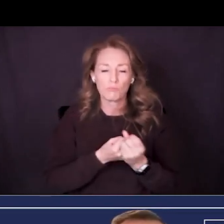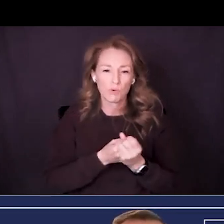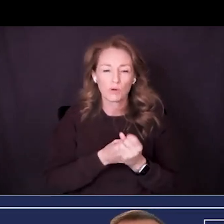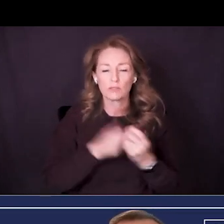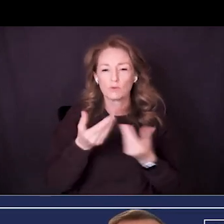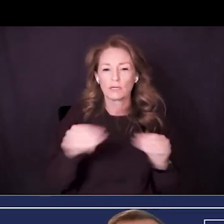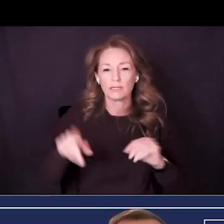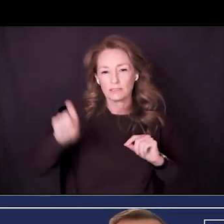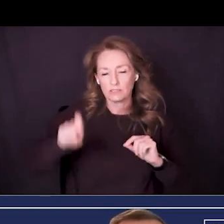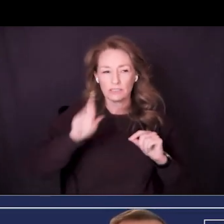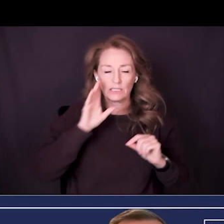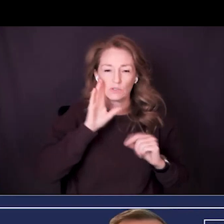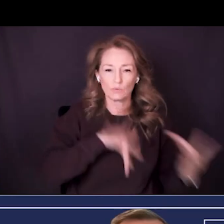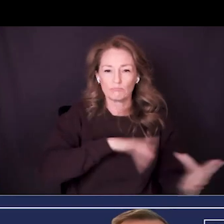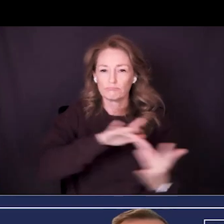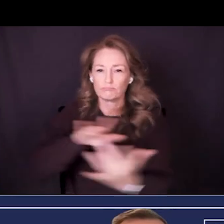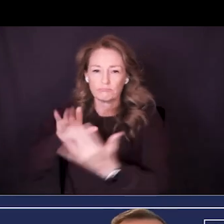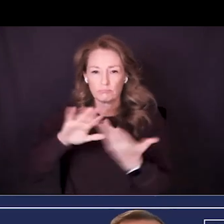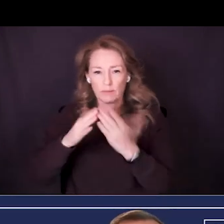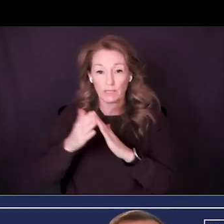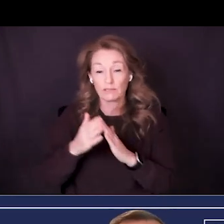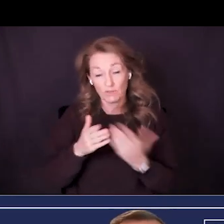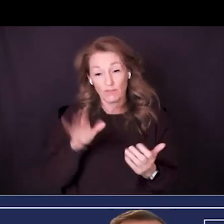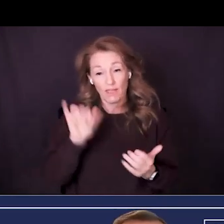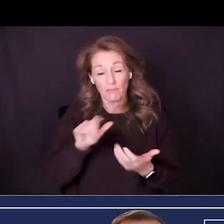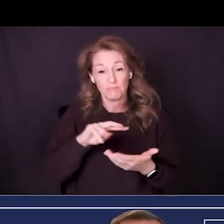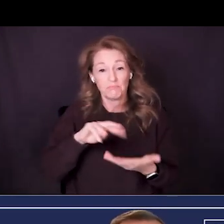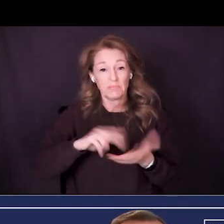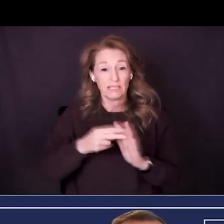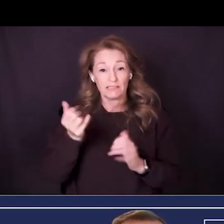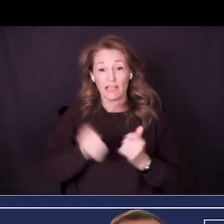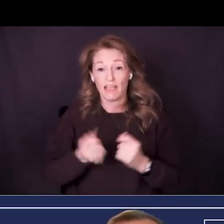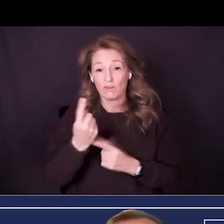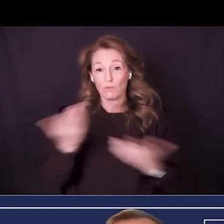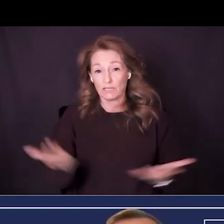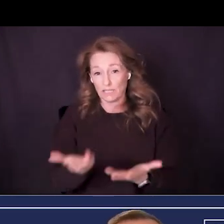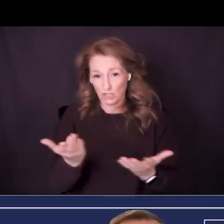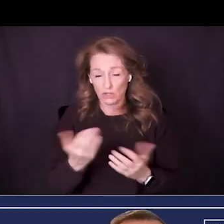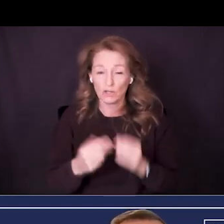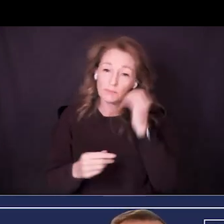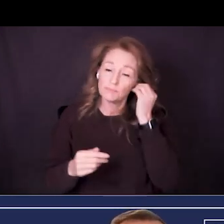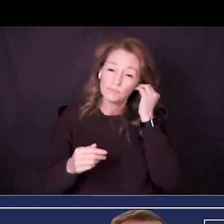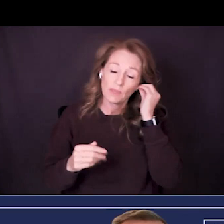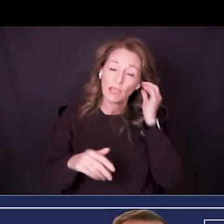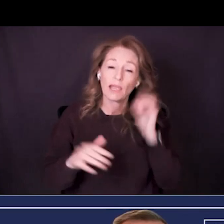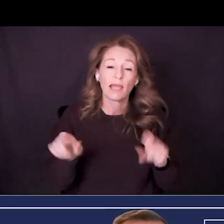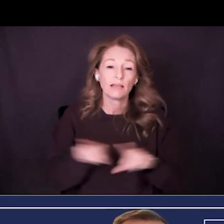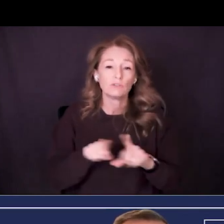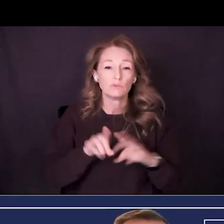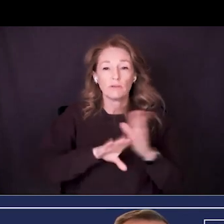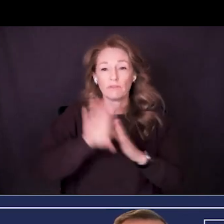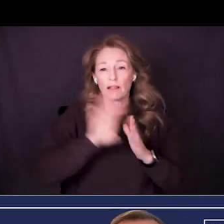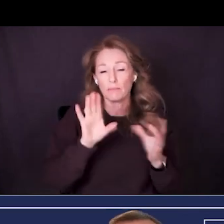the public. So that includes everybody on this call and beyond, as they're designing messaging to build awareness of 988 and also to build trust